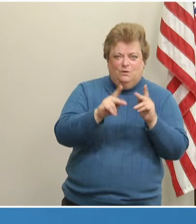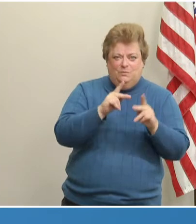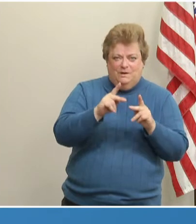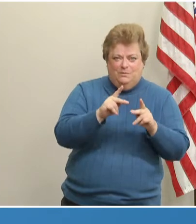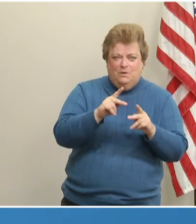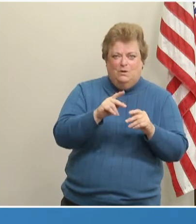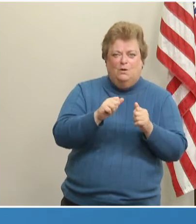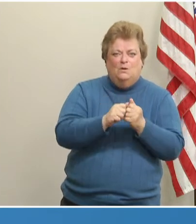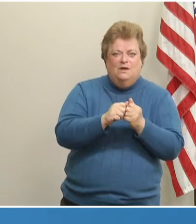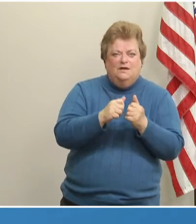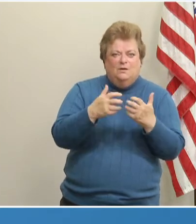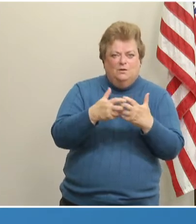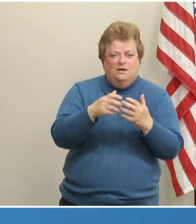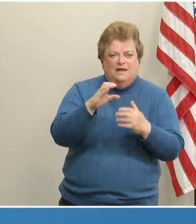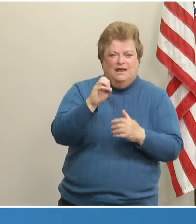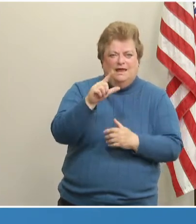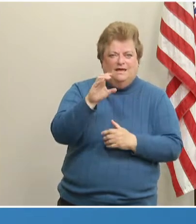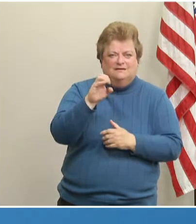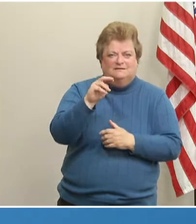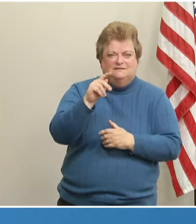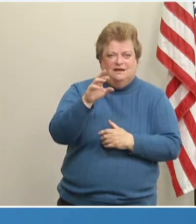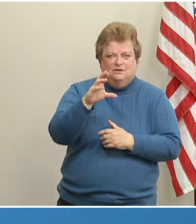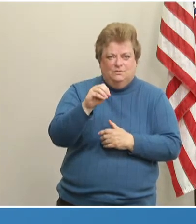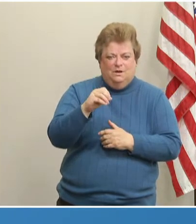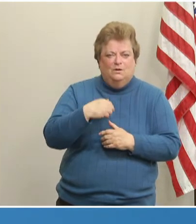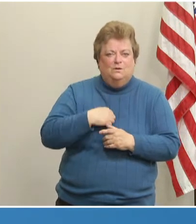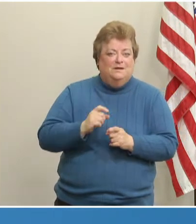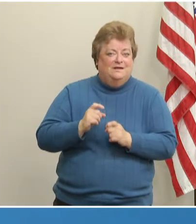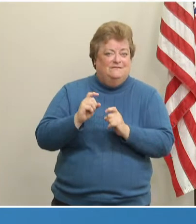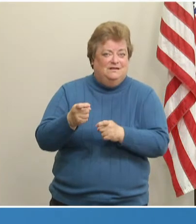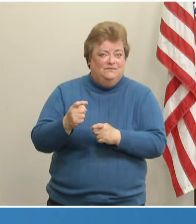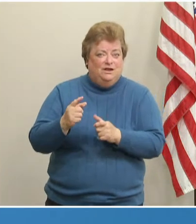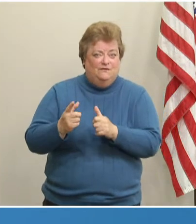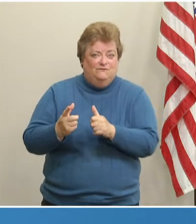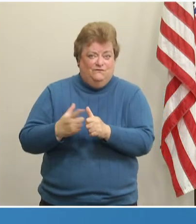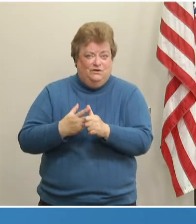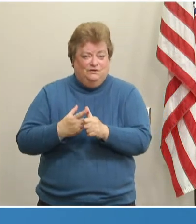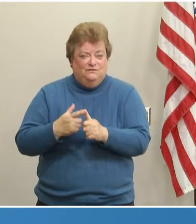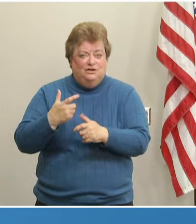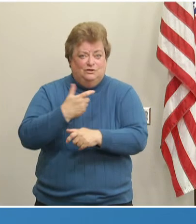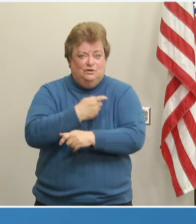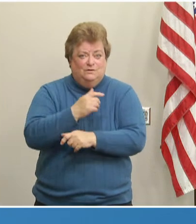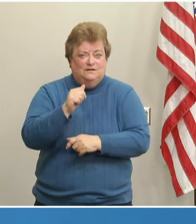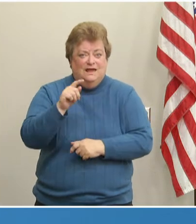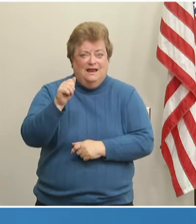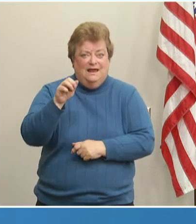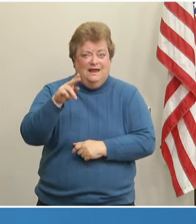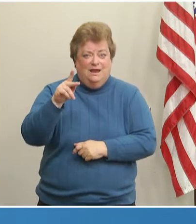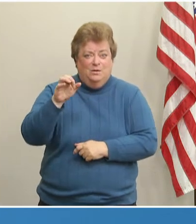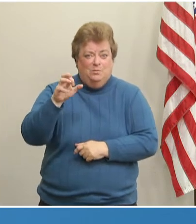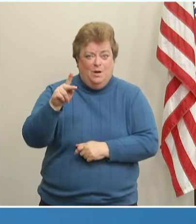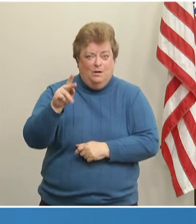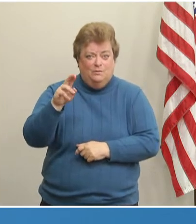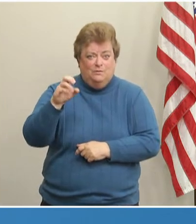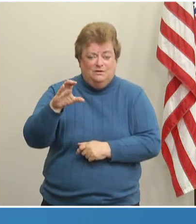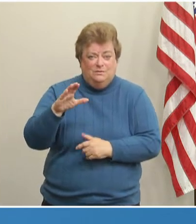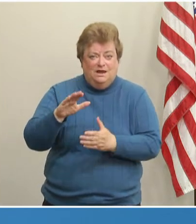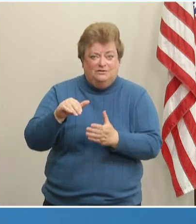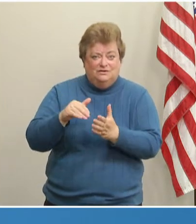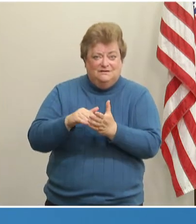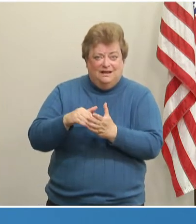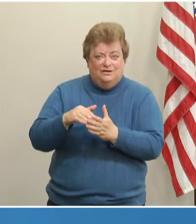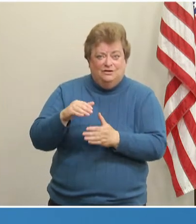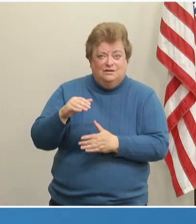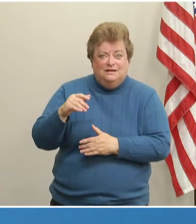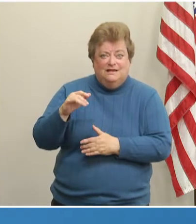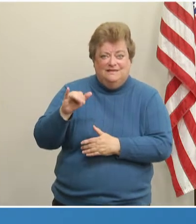Centro. Today, we have been providing first doses at the Air Park Recreation Center since 3 o'clock. That clinic